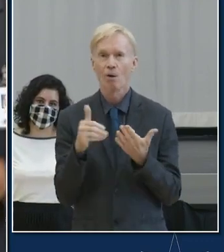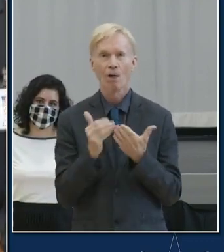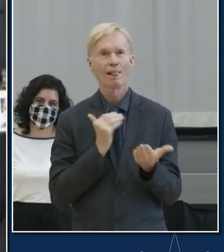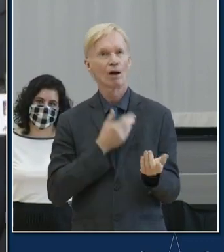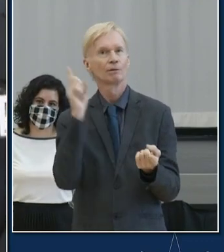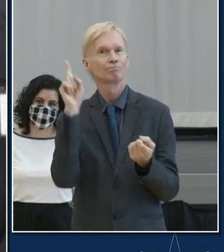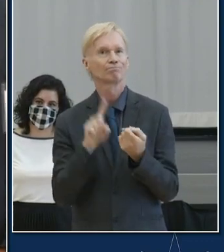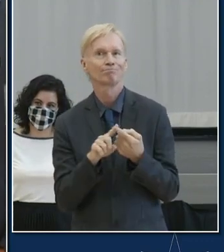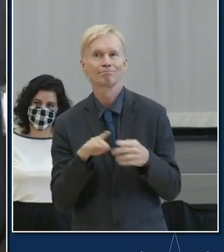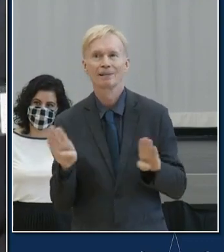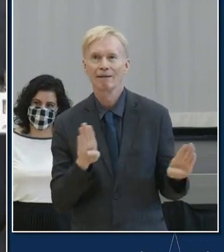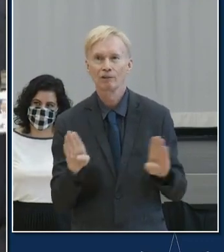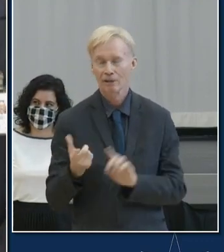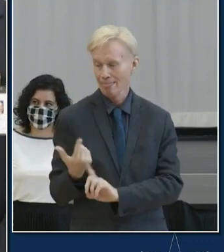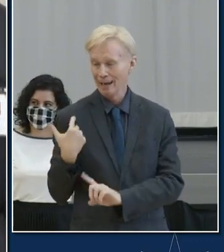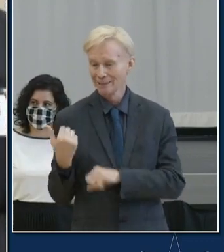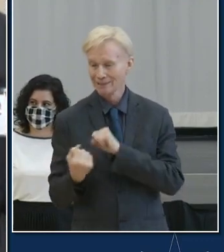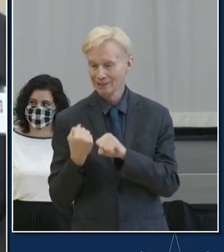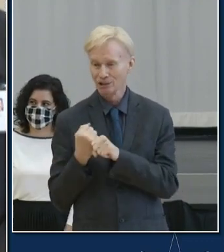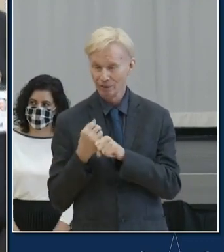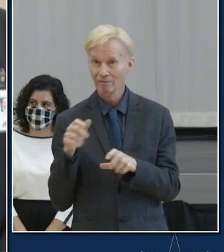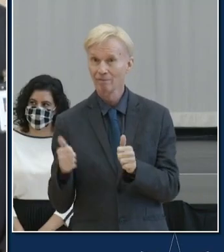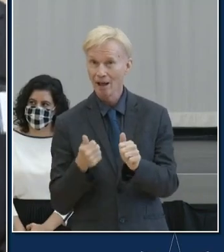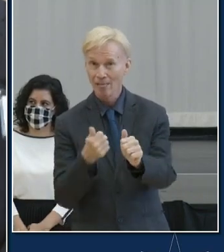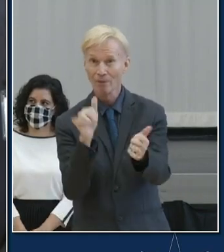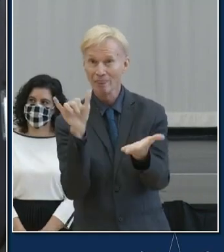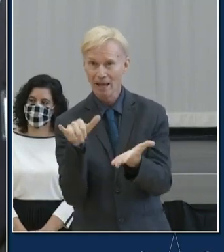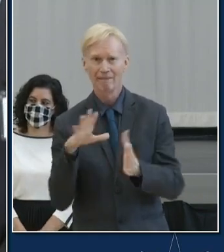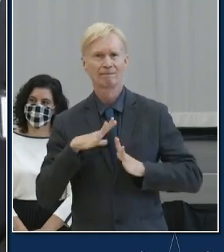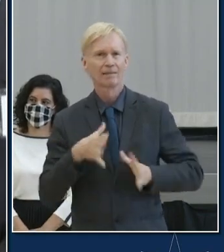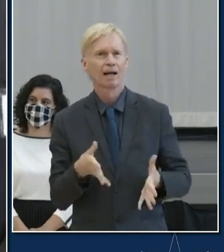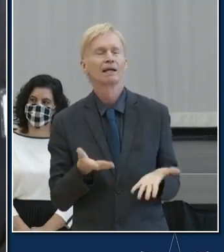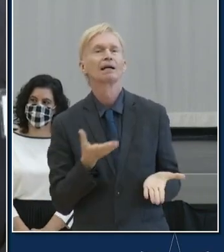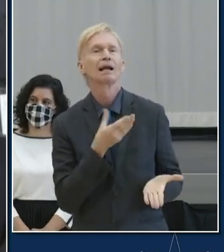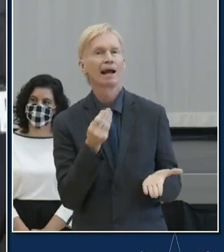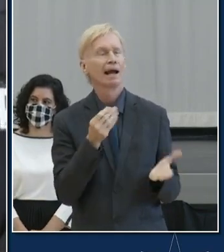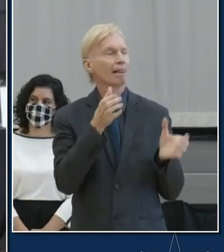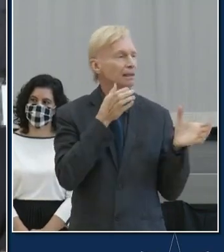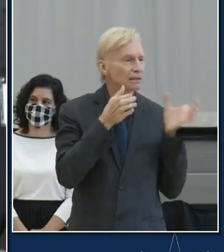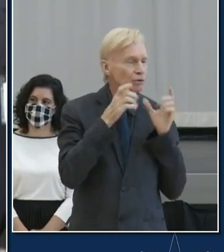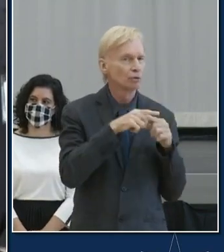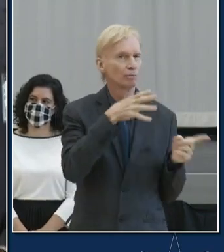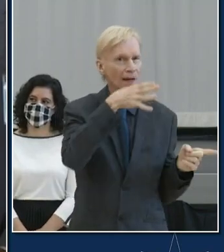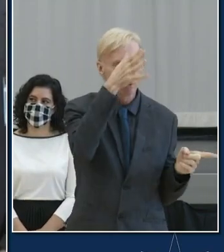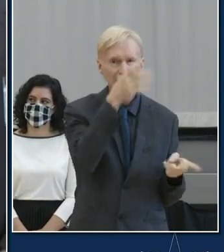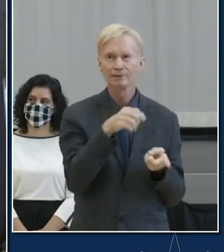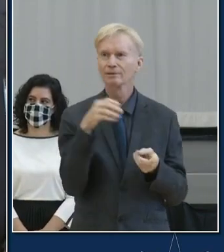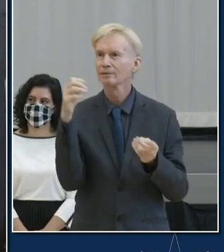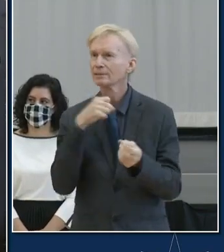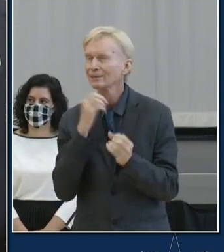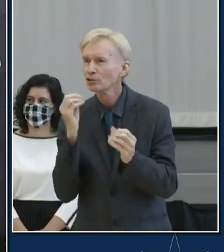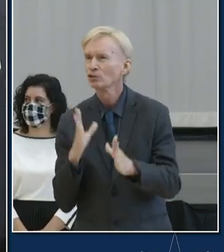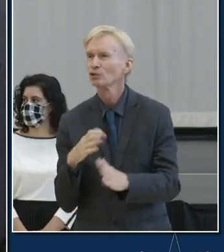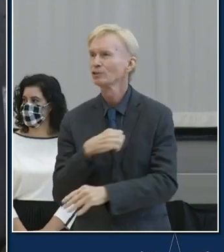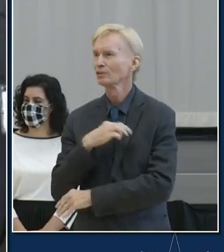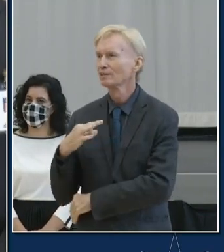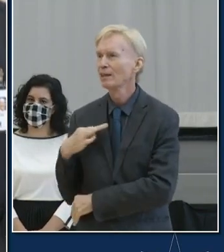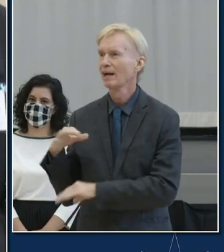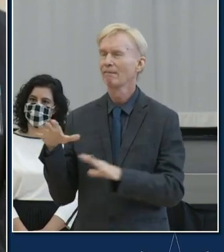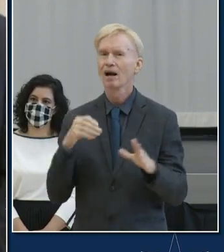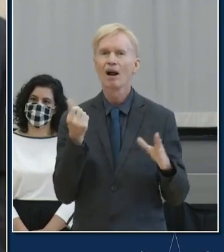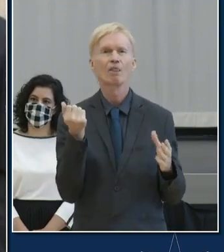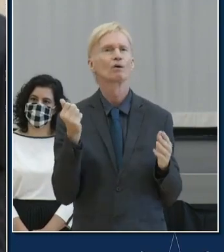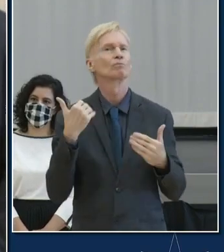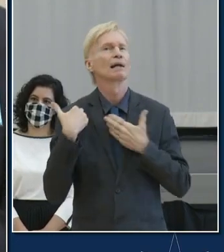we took last year, and listening more, in addition to parents, to teachers, to faculty, staff, and other stakeholders in the